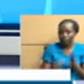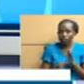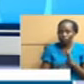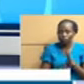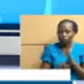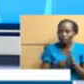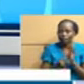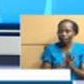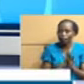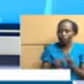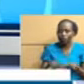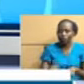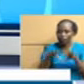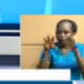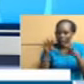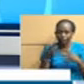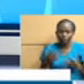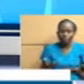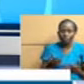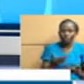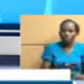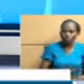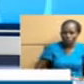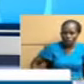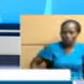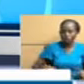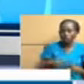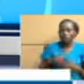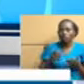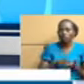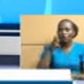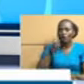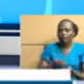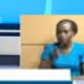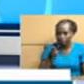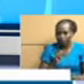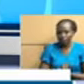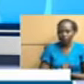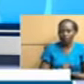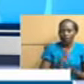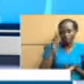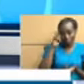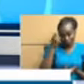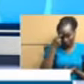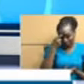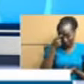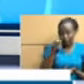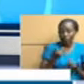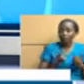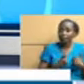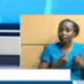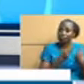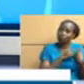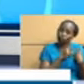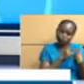I gave the example of the drought, the locust invasion. So government has the